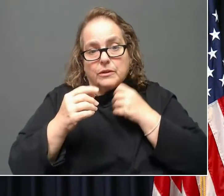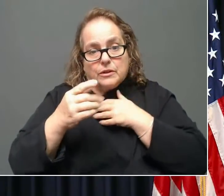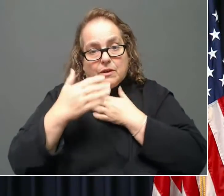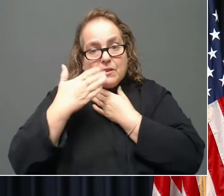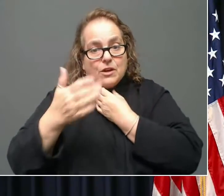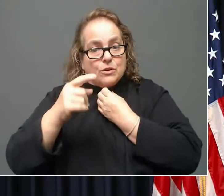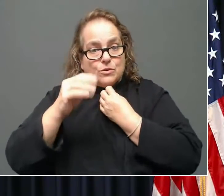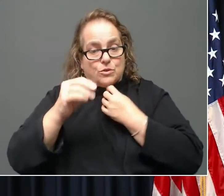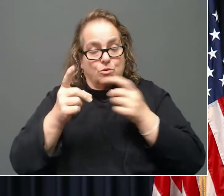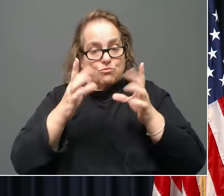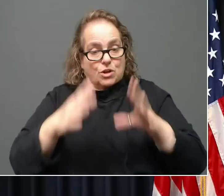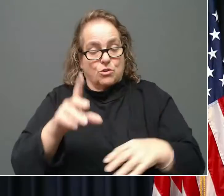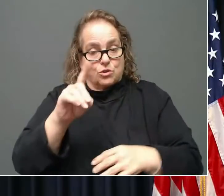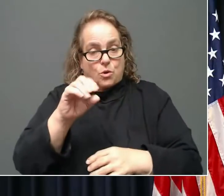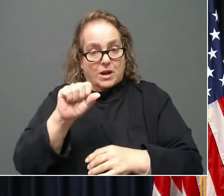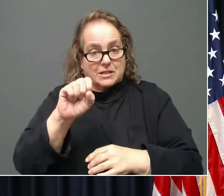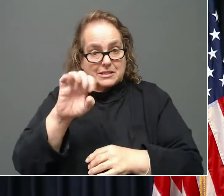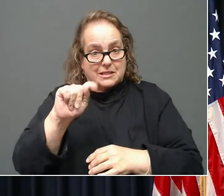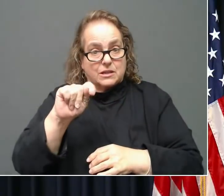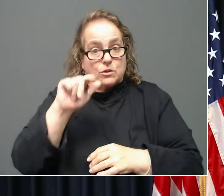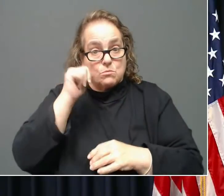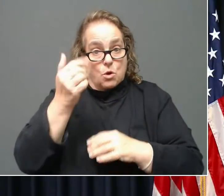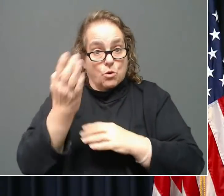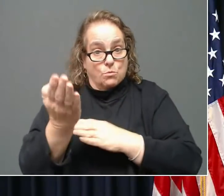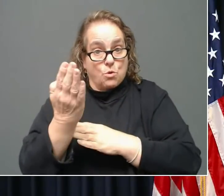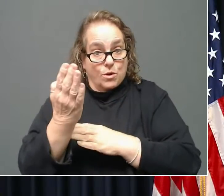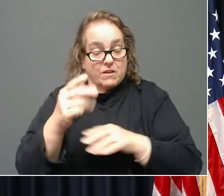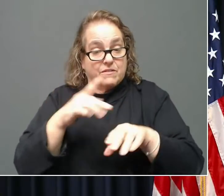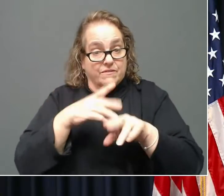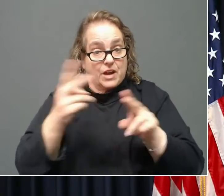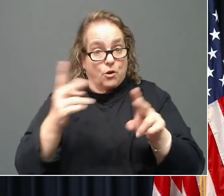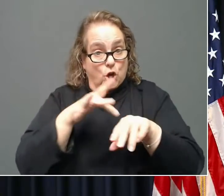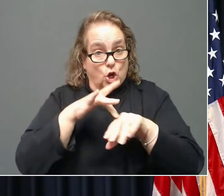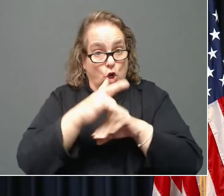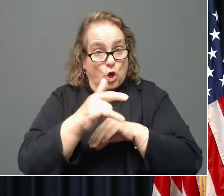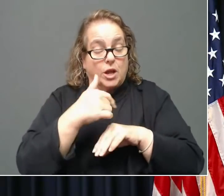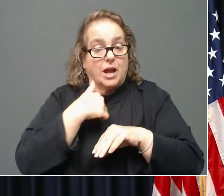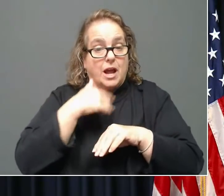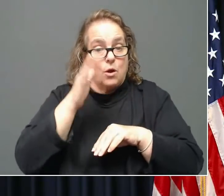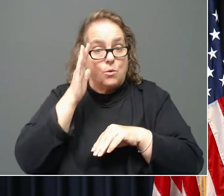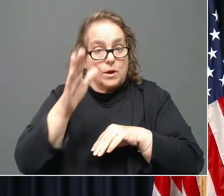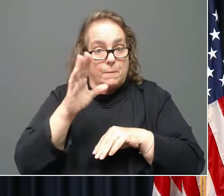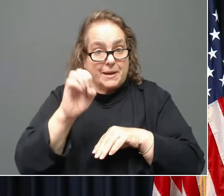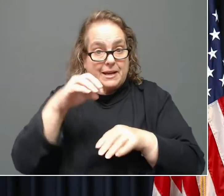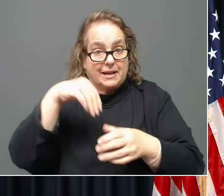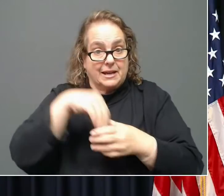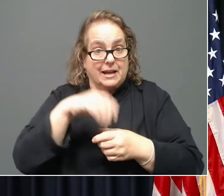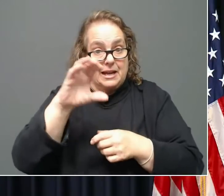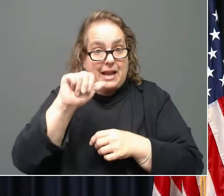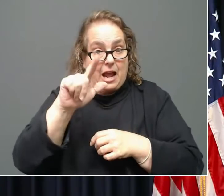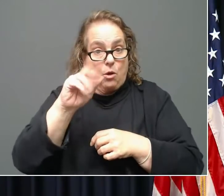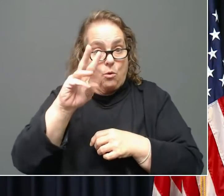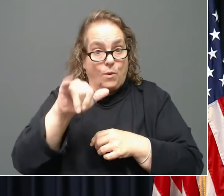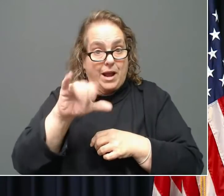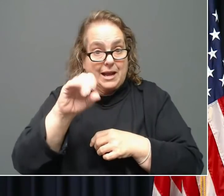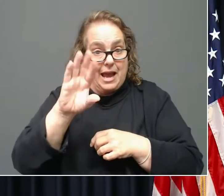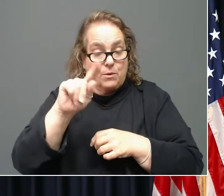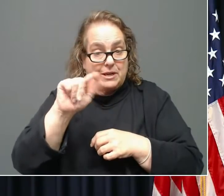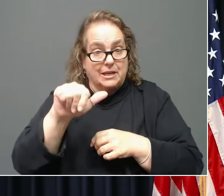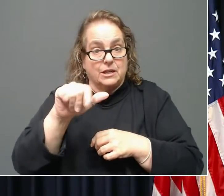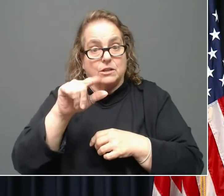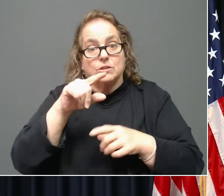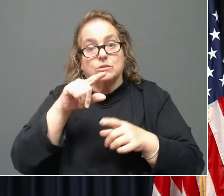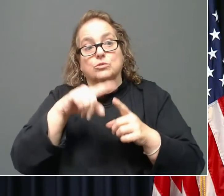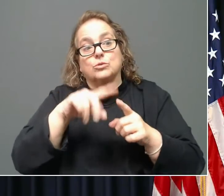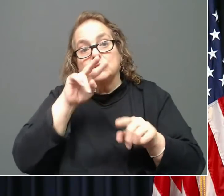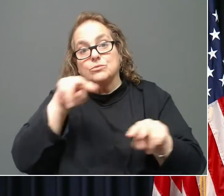Director Dossett. Tomorrow morning, very early, I'm going to be in Callaway County, seeing the damage there, one